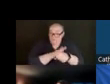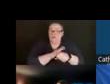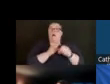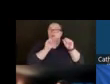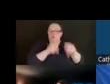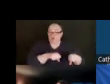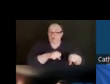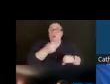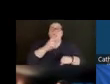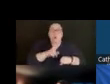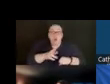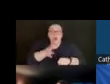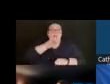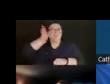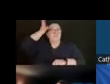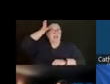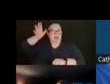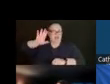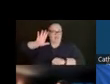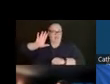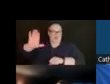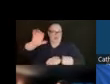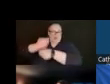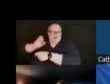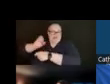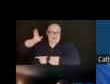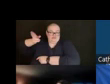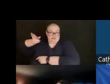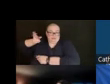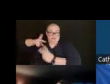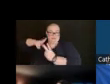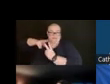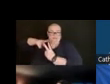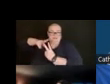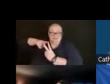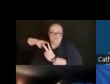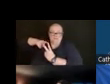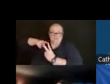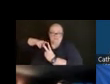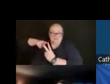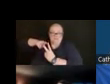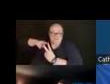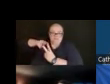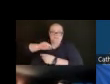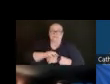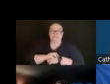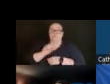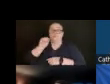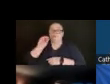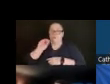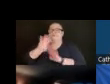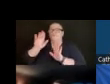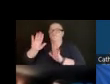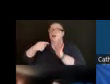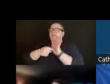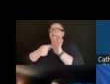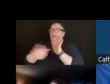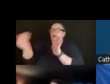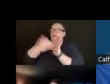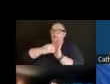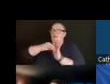on the parent's work history. And so for some understanding of this, let's go back to Johnny and the shopping